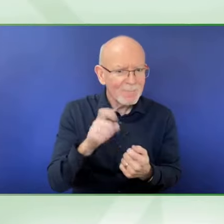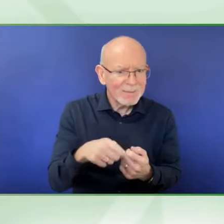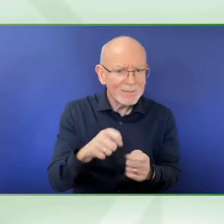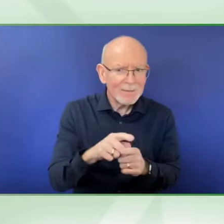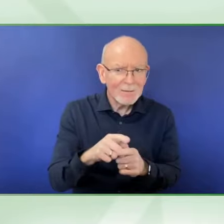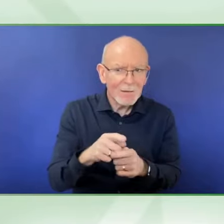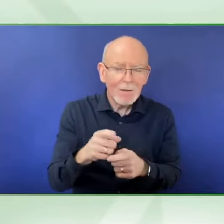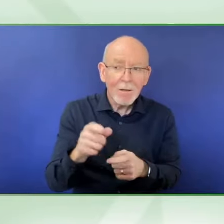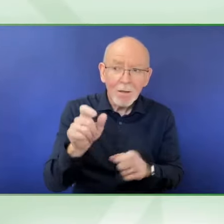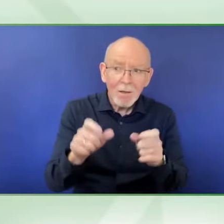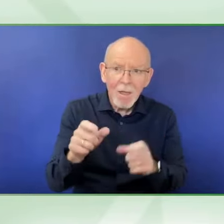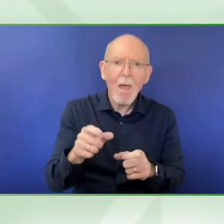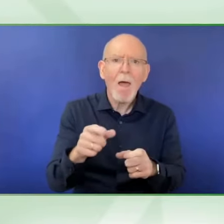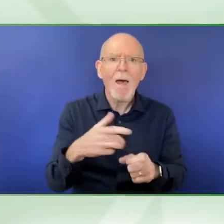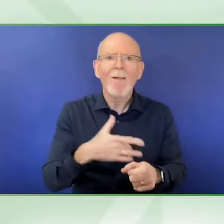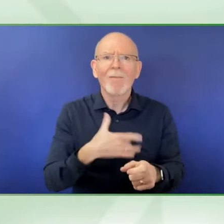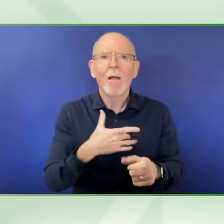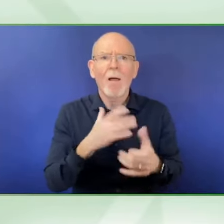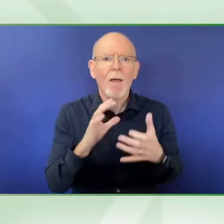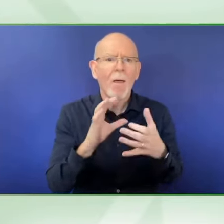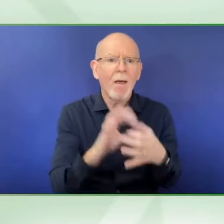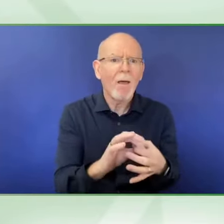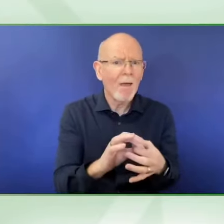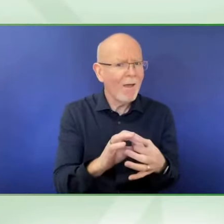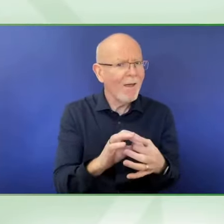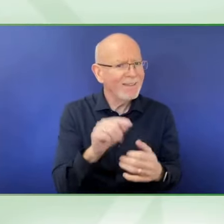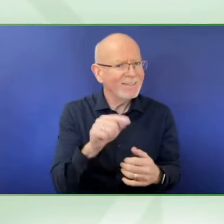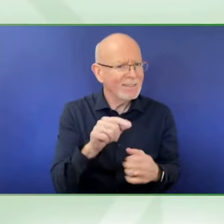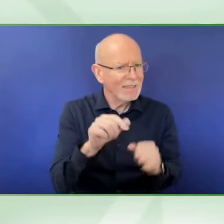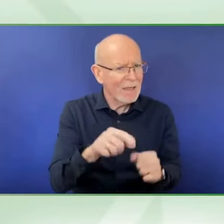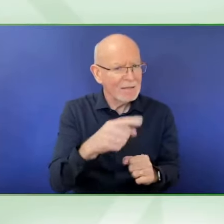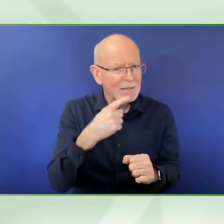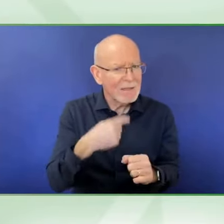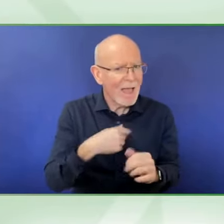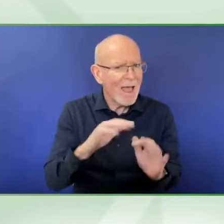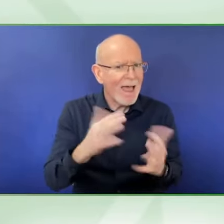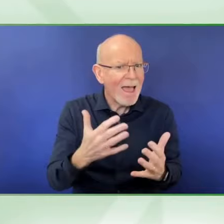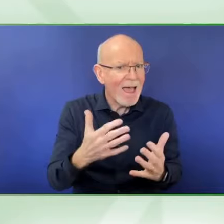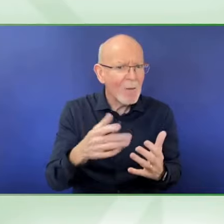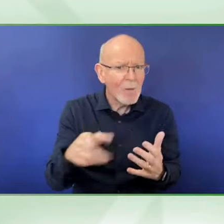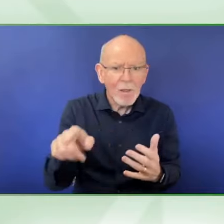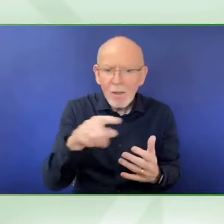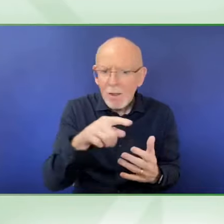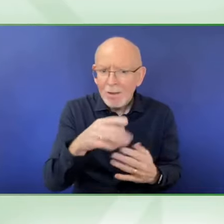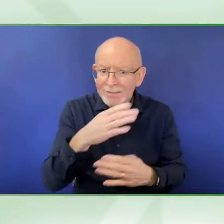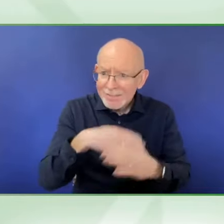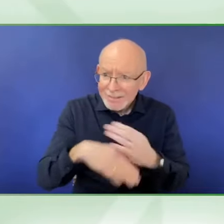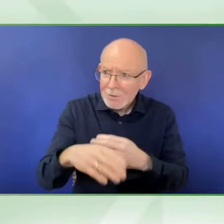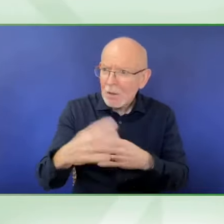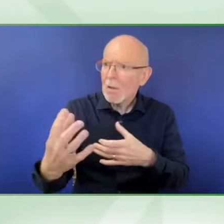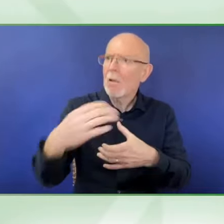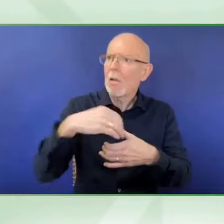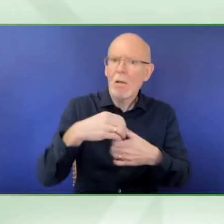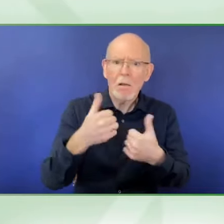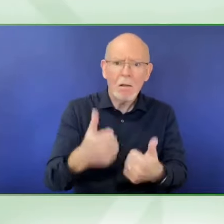disabilities to your activities? How do you reach out to the community? Perhaps, Erika, you would like to go first, and then Maria?